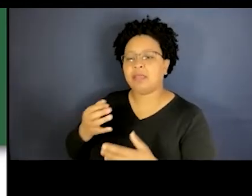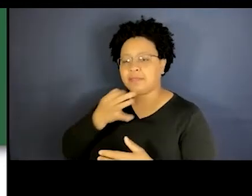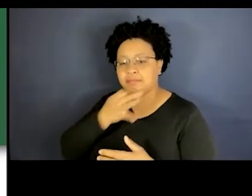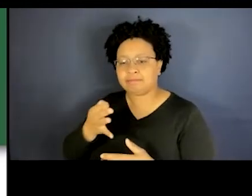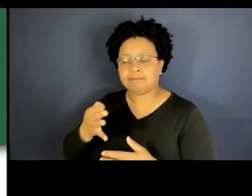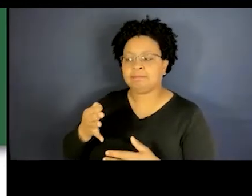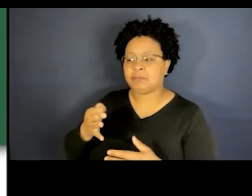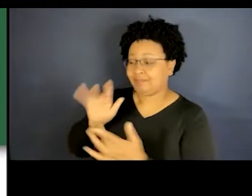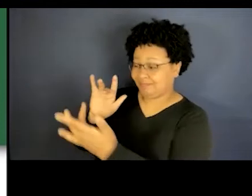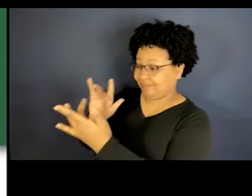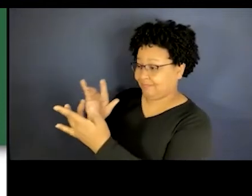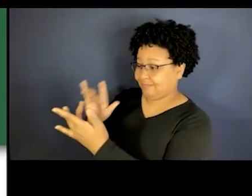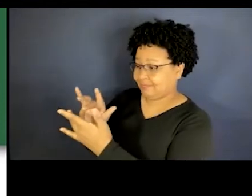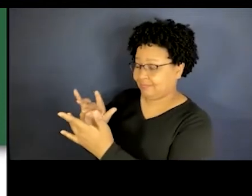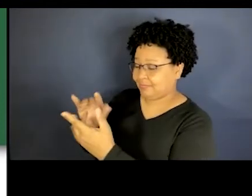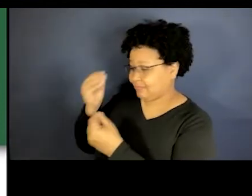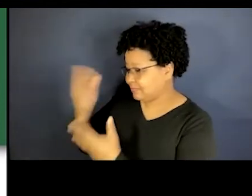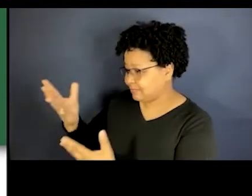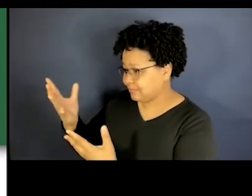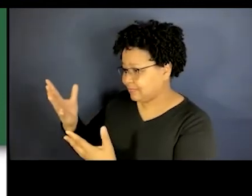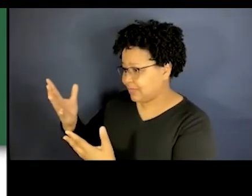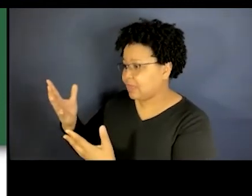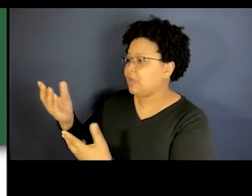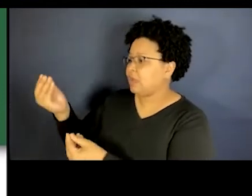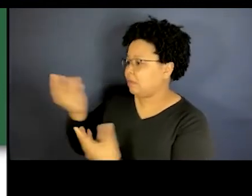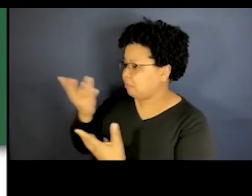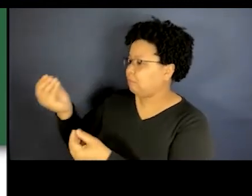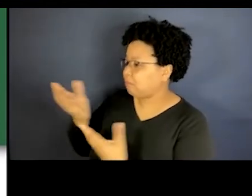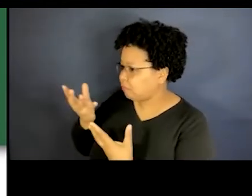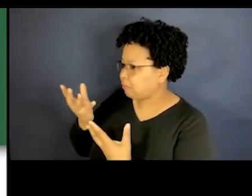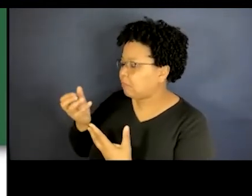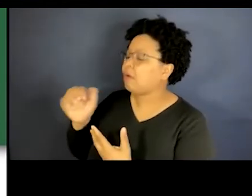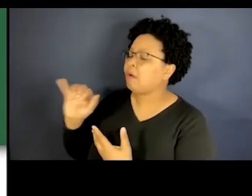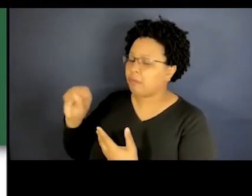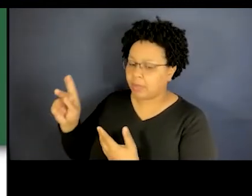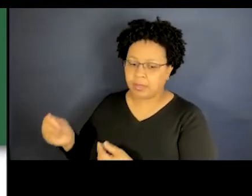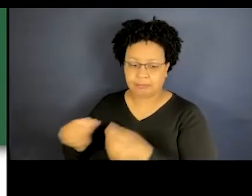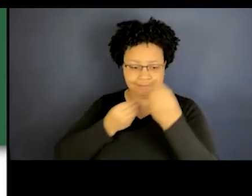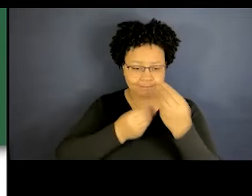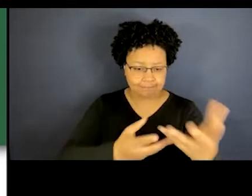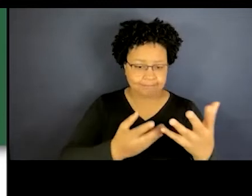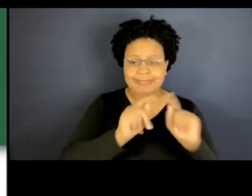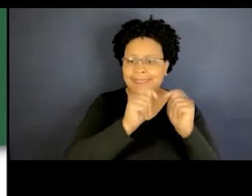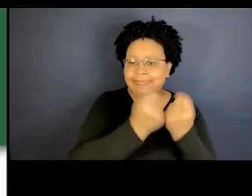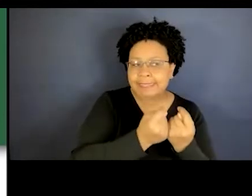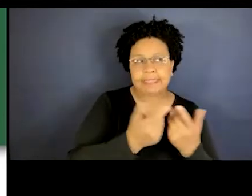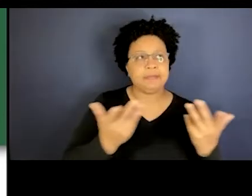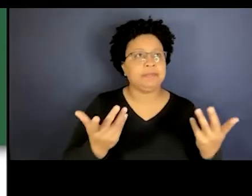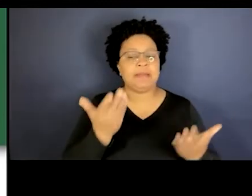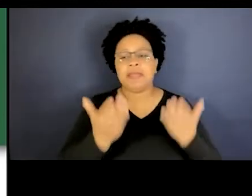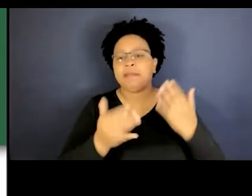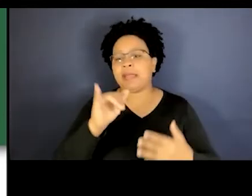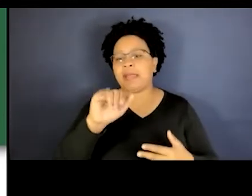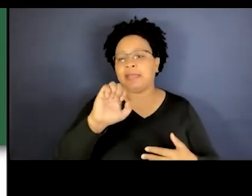then with that, and be able to relay that back to the kind of team, when I say team, or it could be client as it's stated here, it could be your team in regards to the IEP